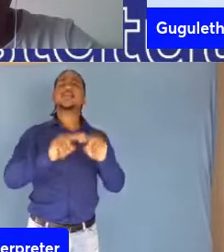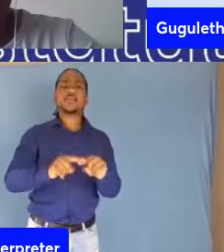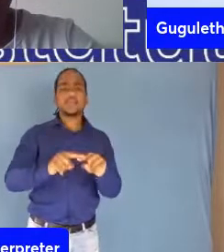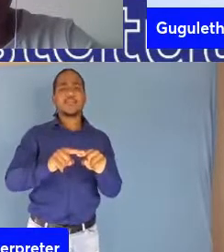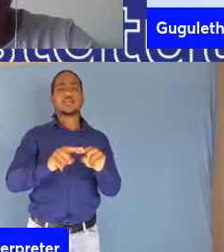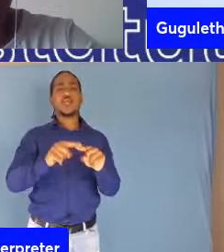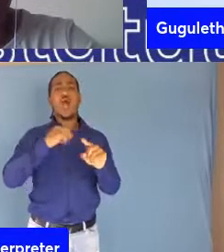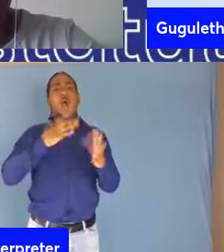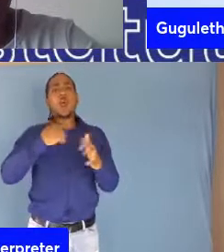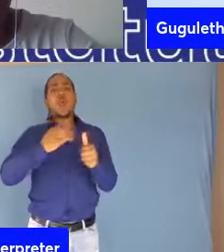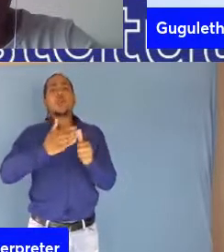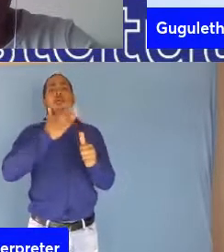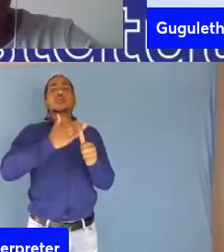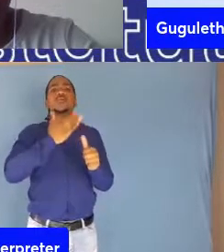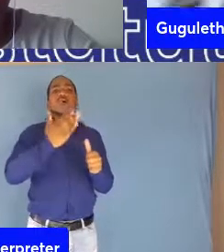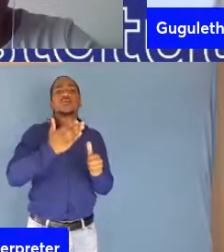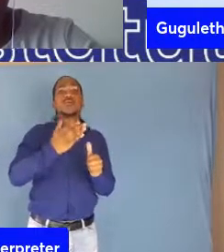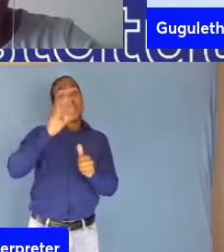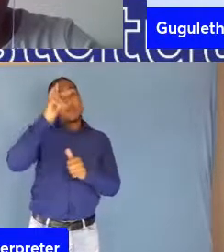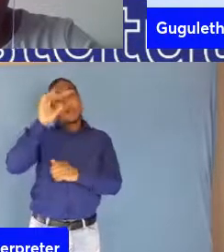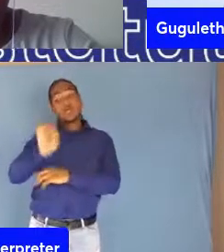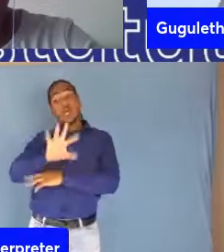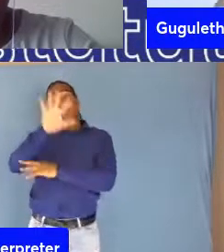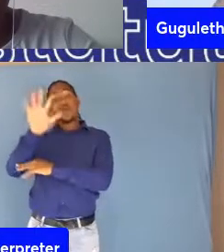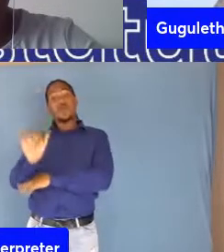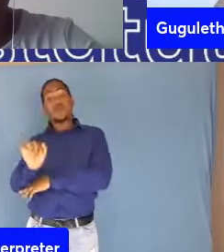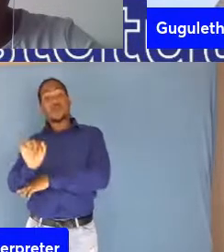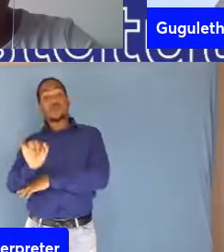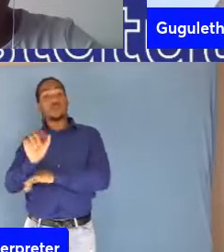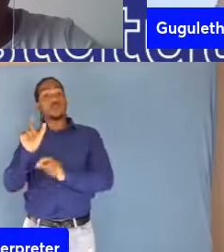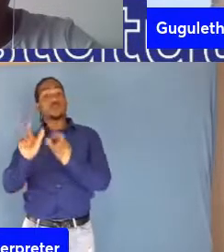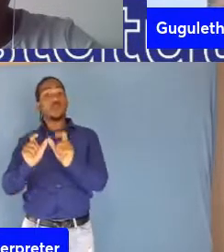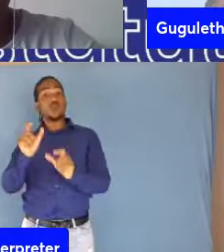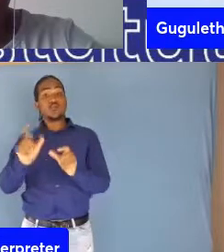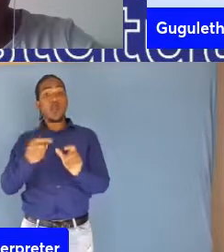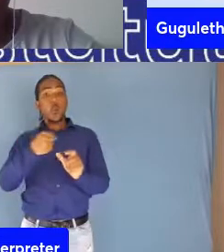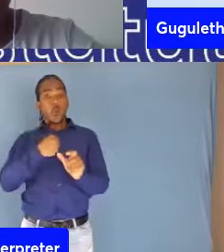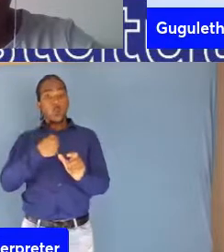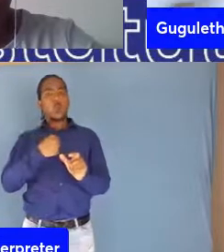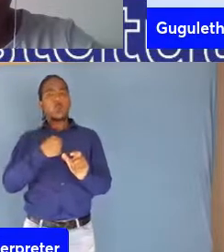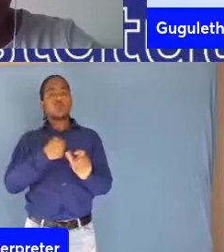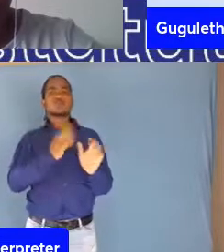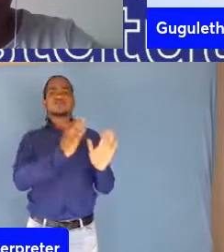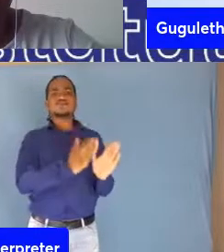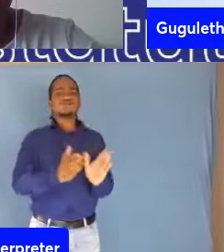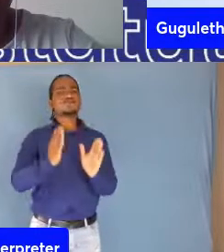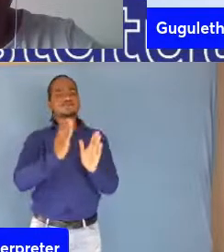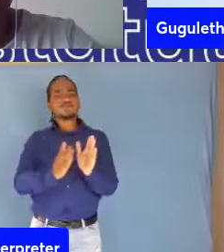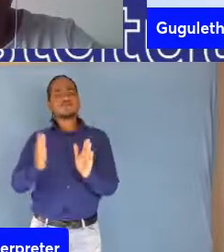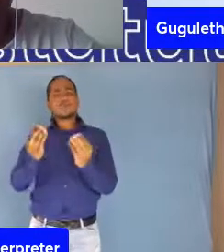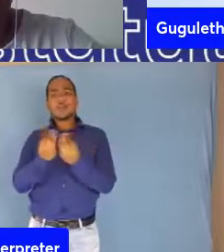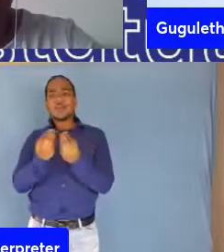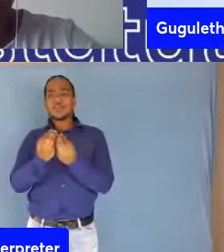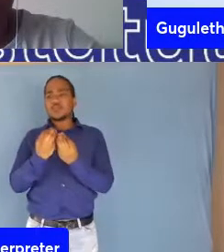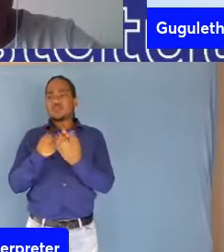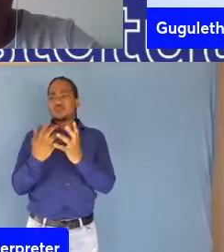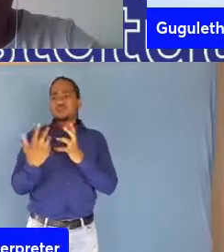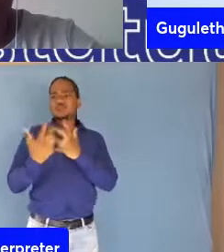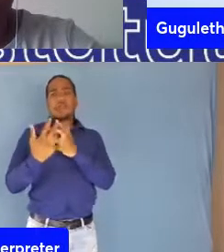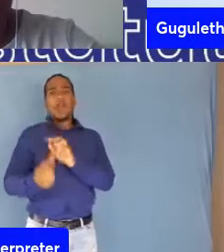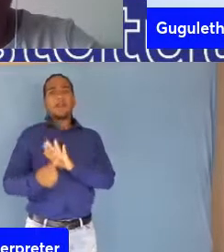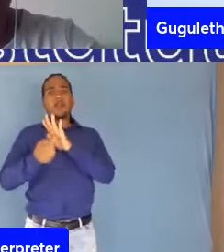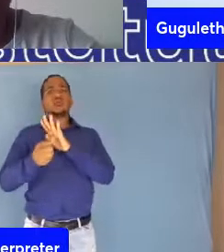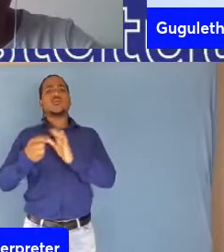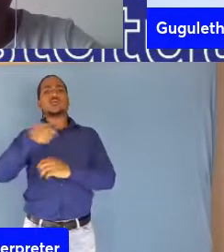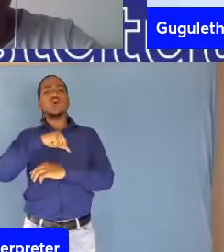South Africans, by the way, we are very organized on things that matter to us. Just